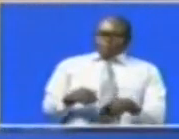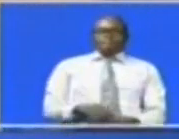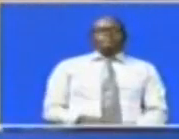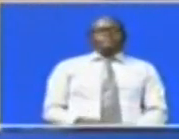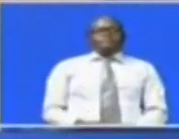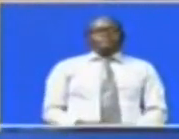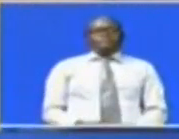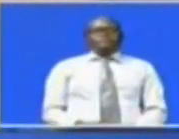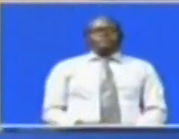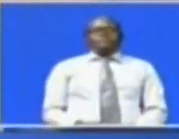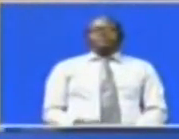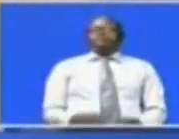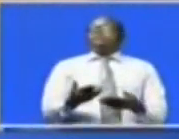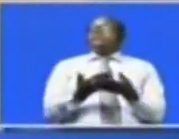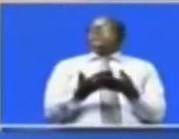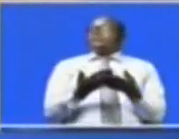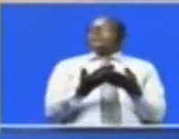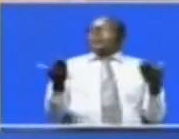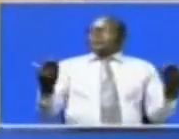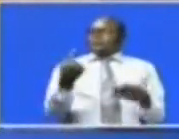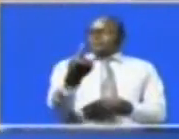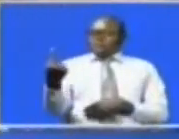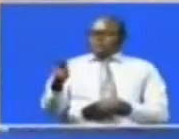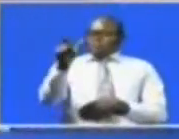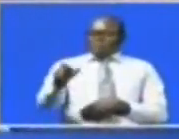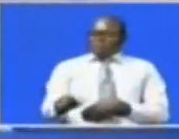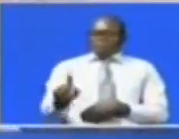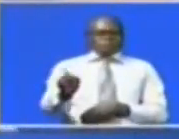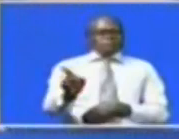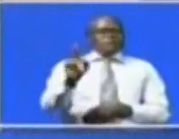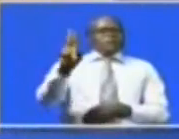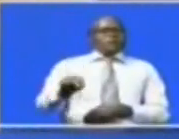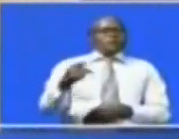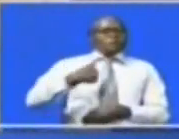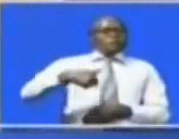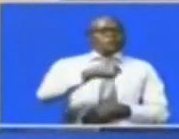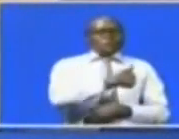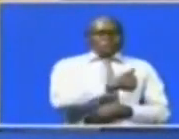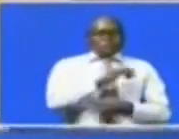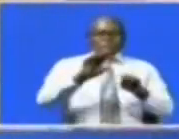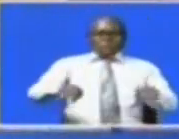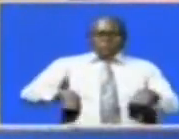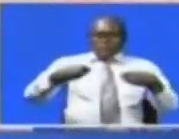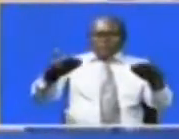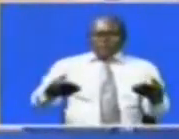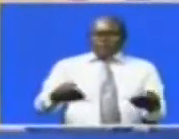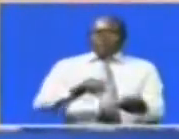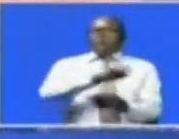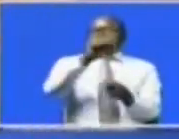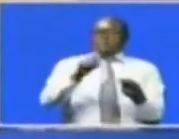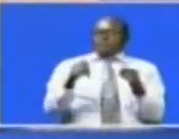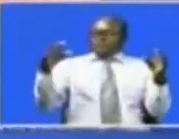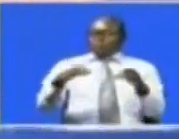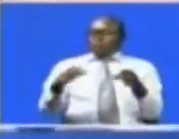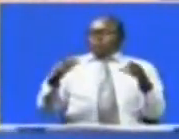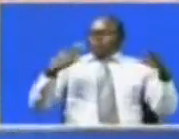Huh? Is it every guard? No. Tumelewana? We are going to give a certain category